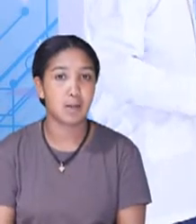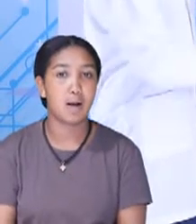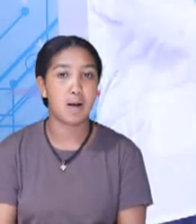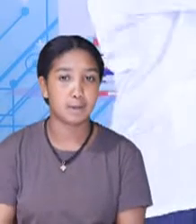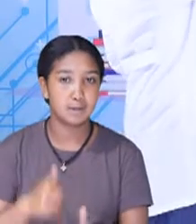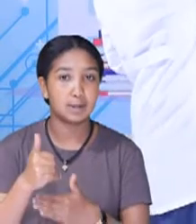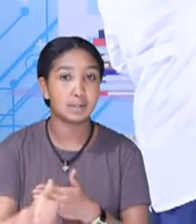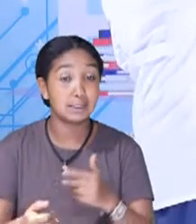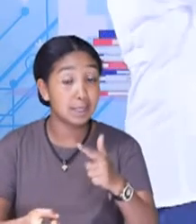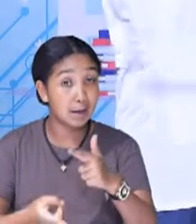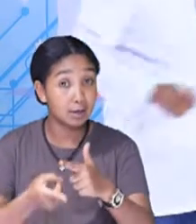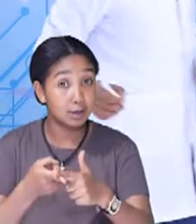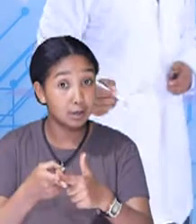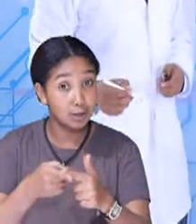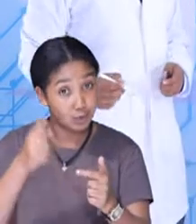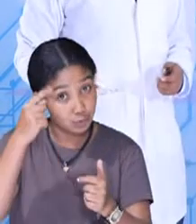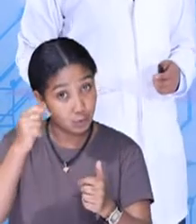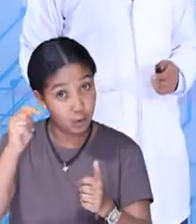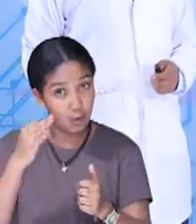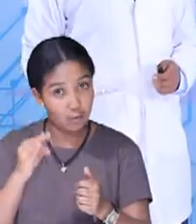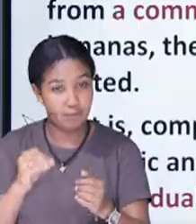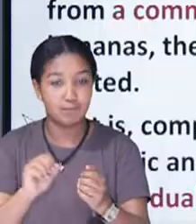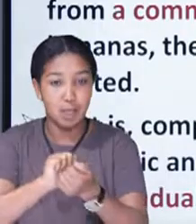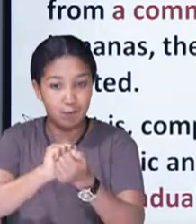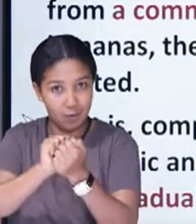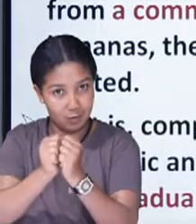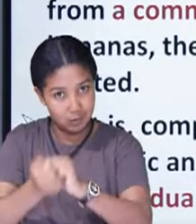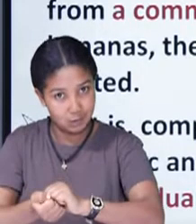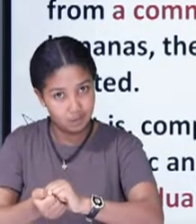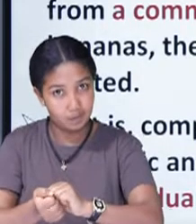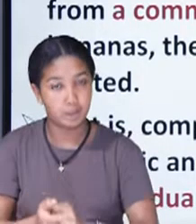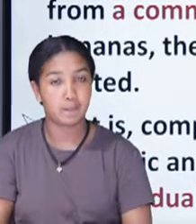Let's see the second theory of evolution.